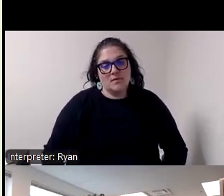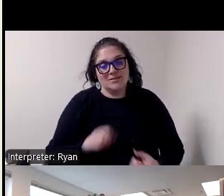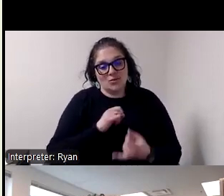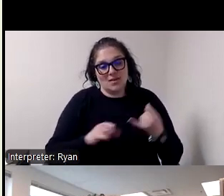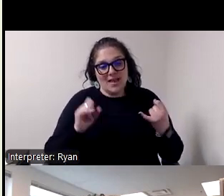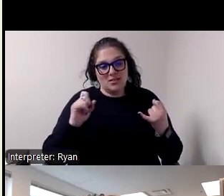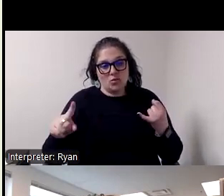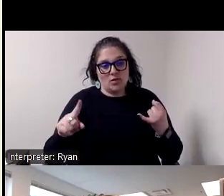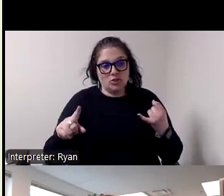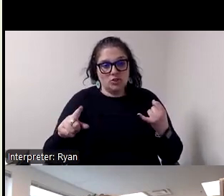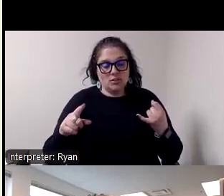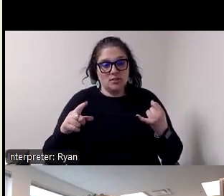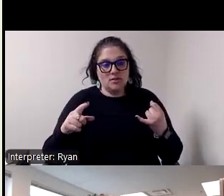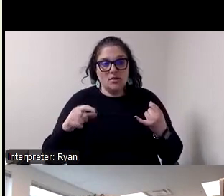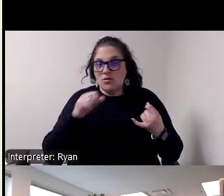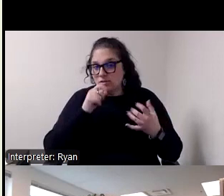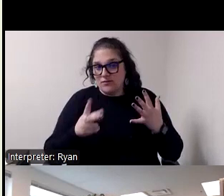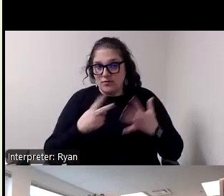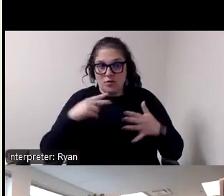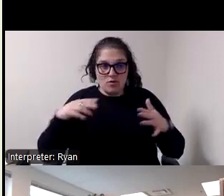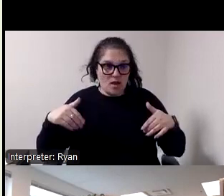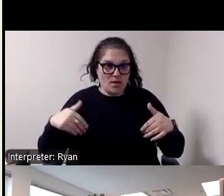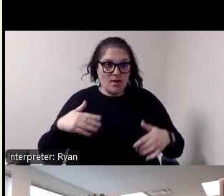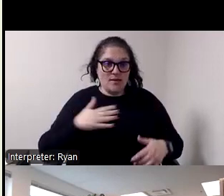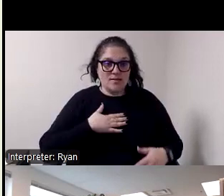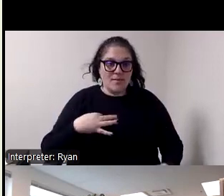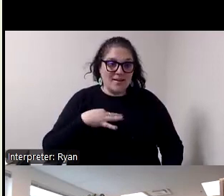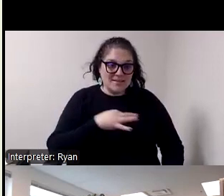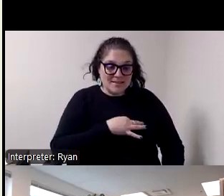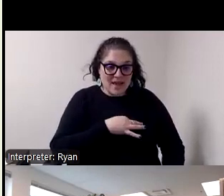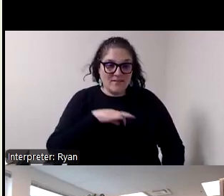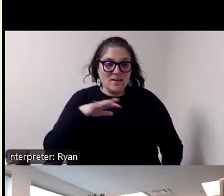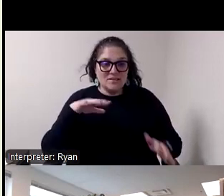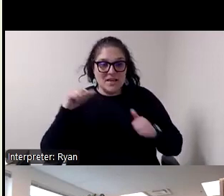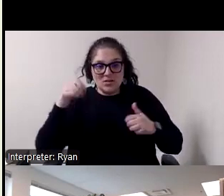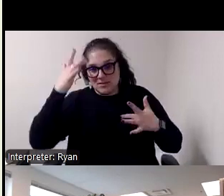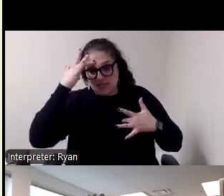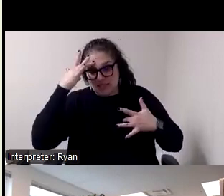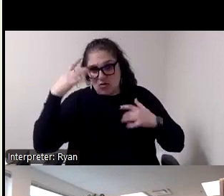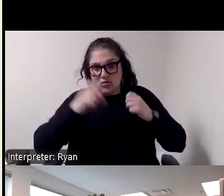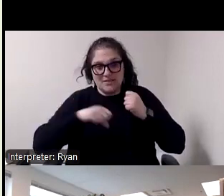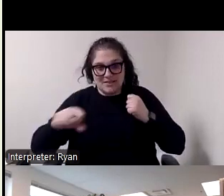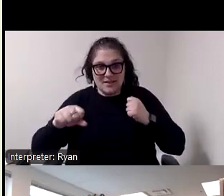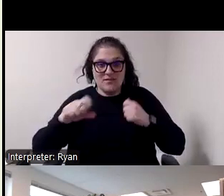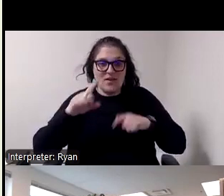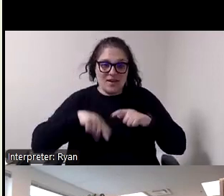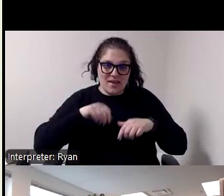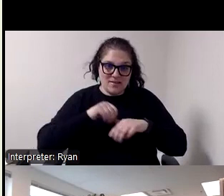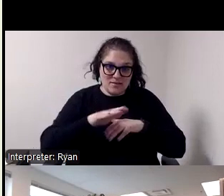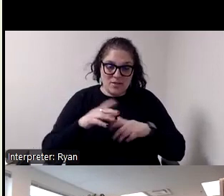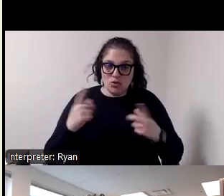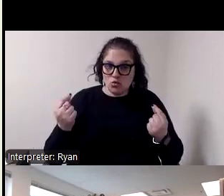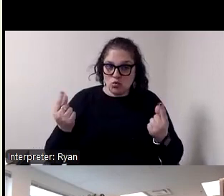asked question list that I have not gone over is my staff member is out sick or on extended leave and cannot submit their timesheet. What should